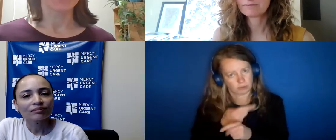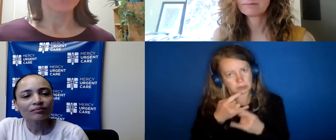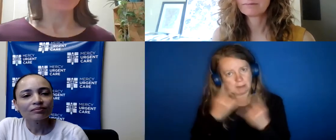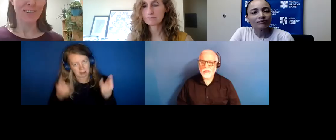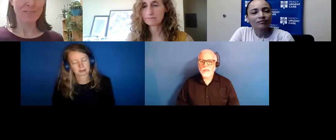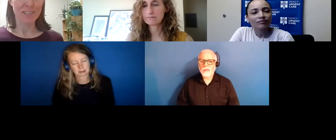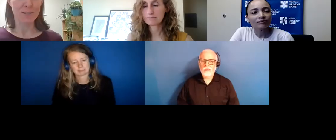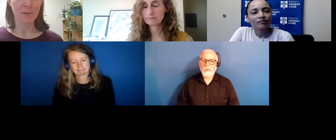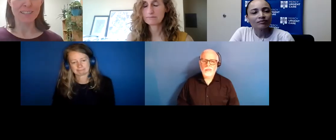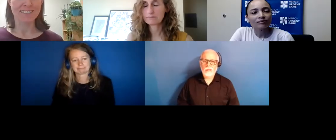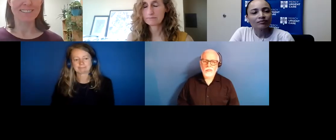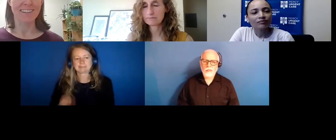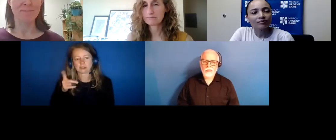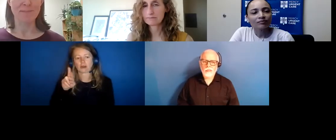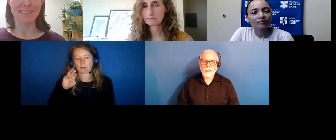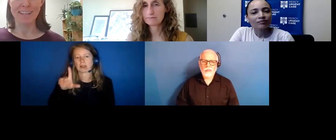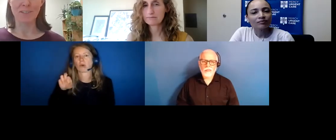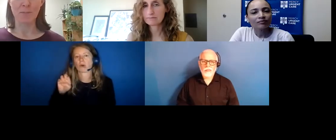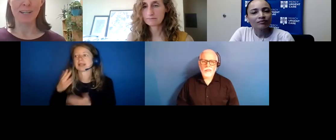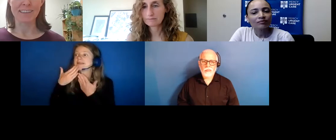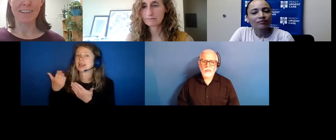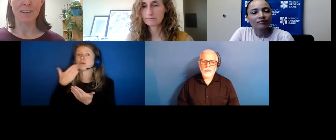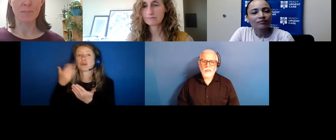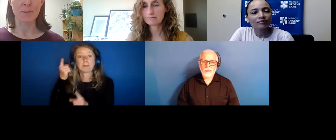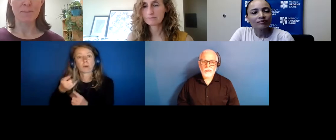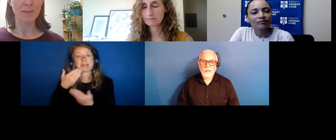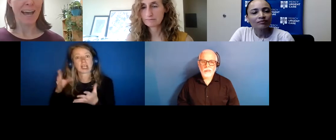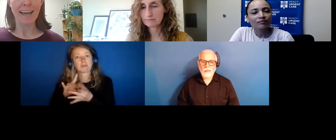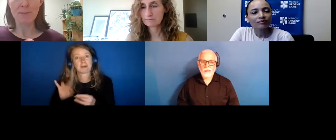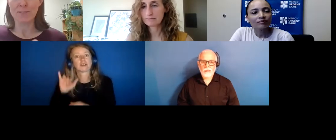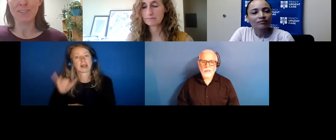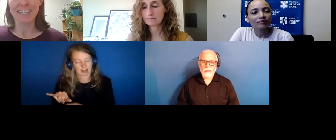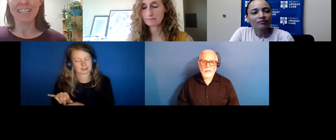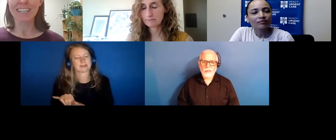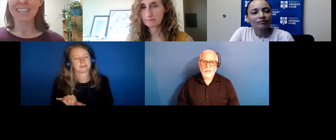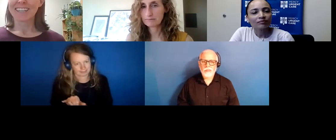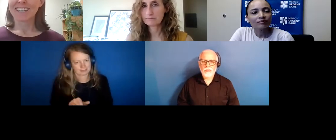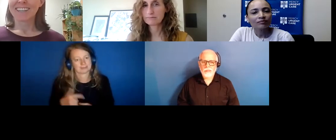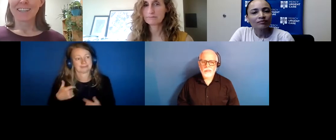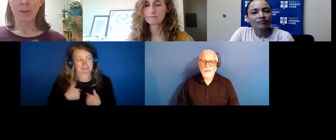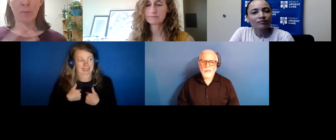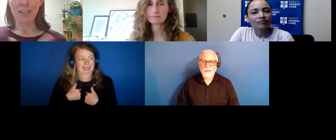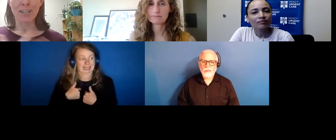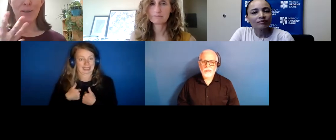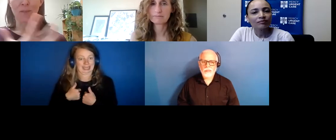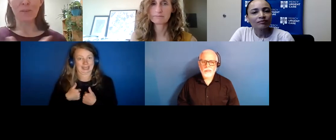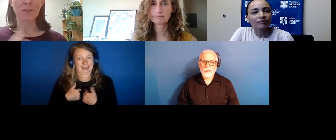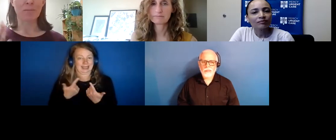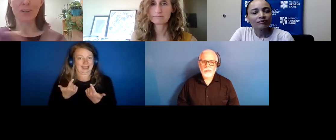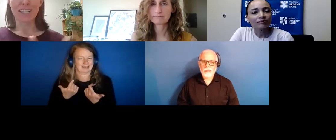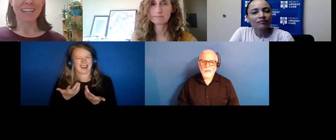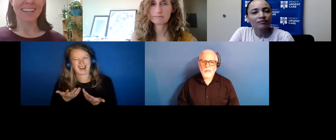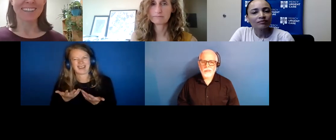No, thank you. Those are all really good points. And thank you for bringing that up. Yeah, I personally, we're in a